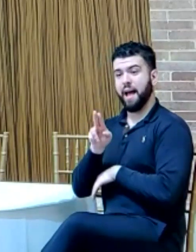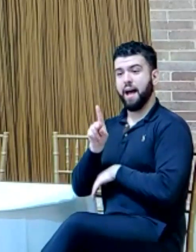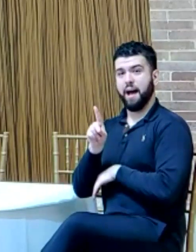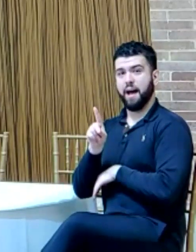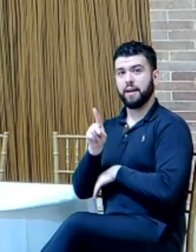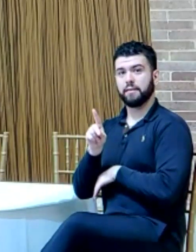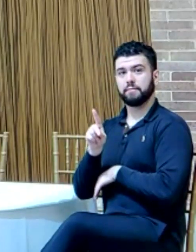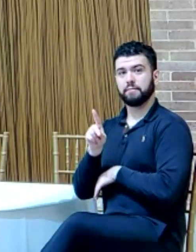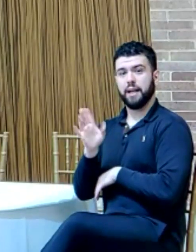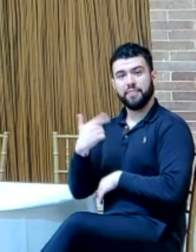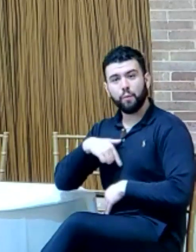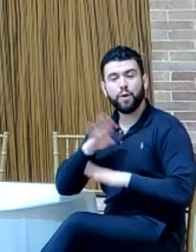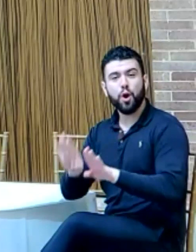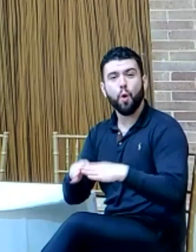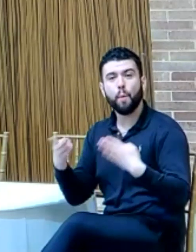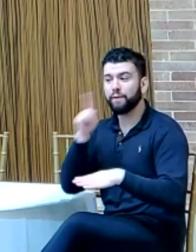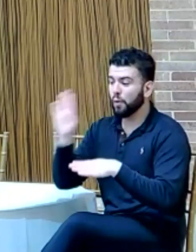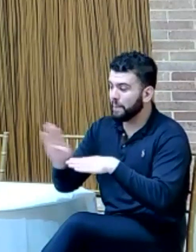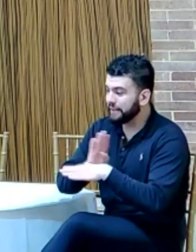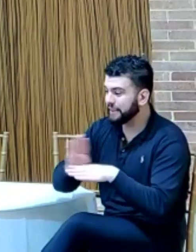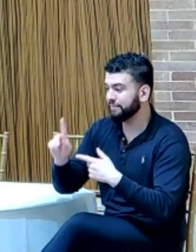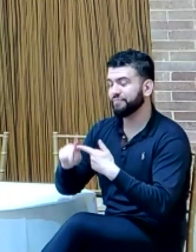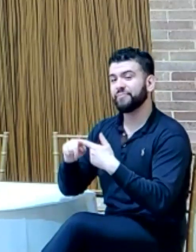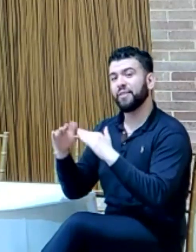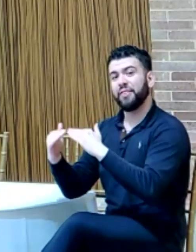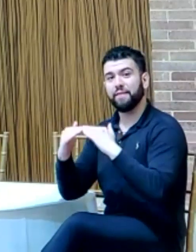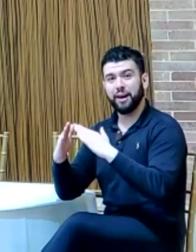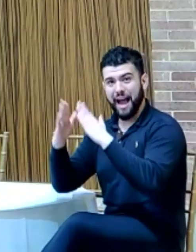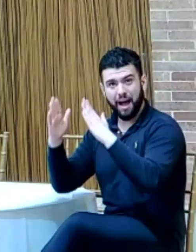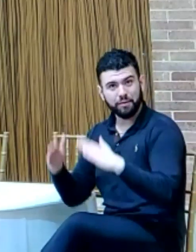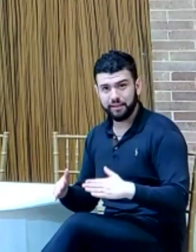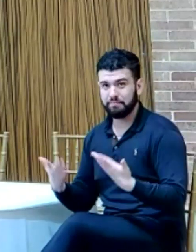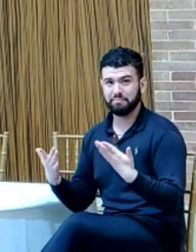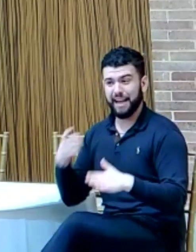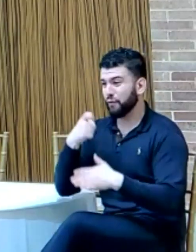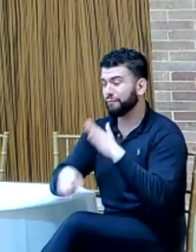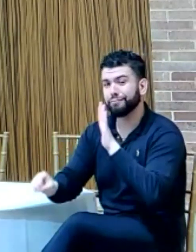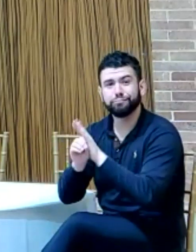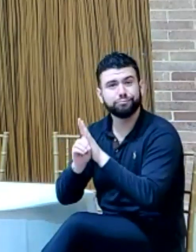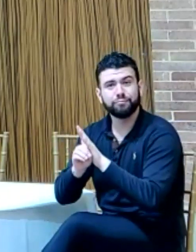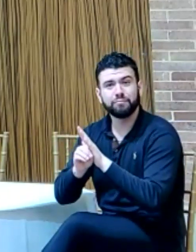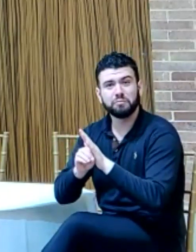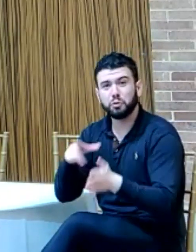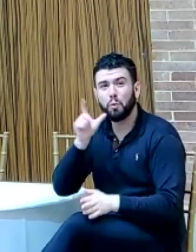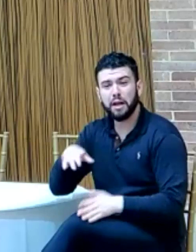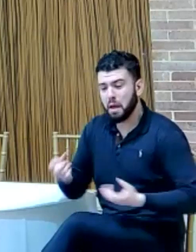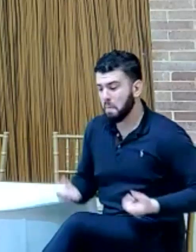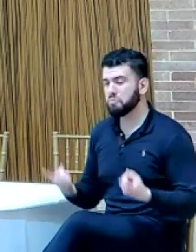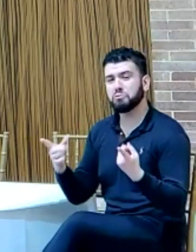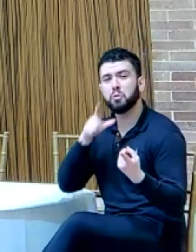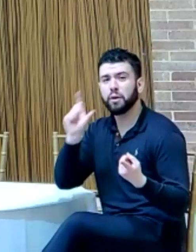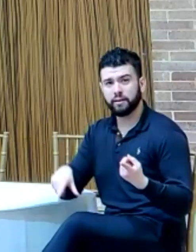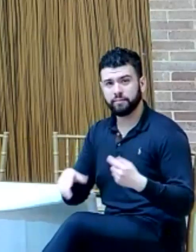open for business the fair housing office is open for business they don't have to pay anything and we are continuing to